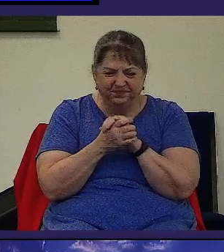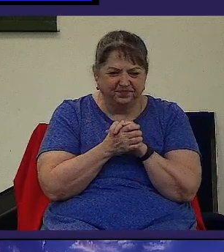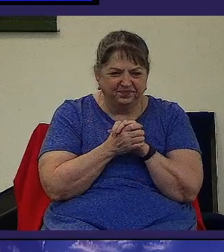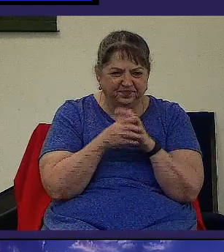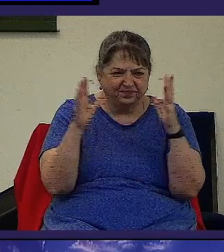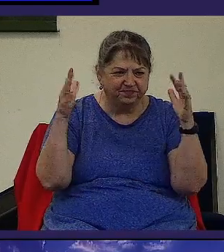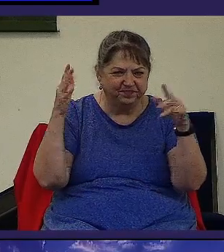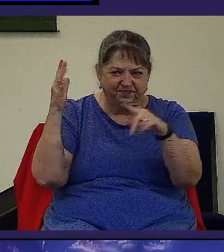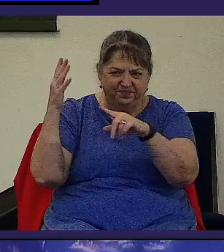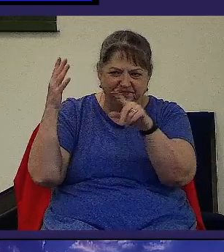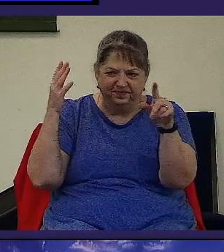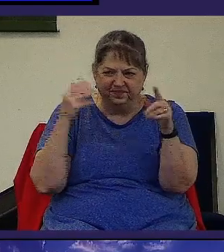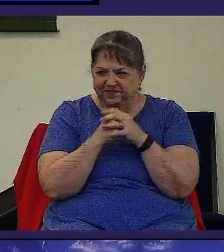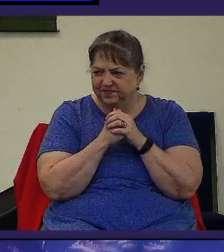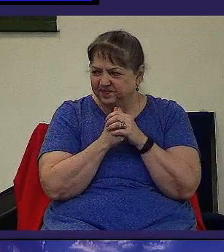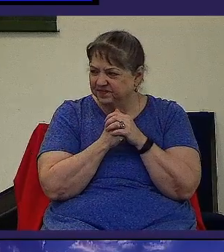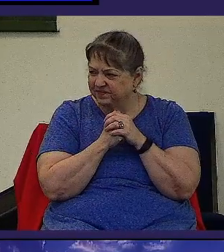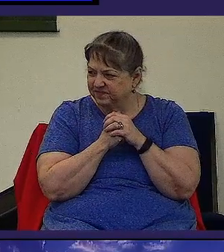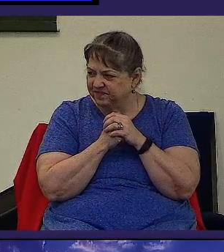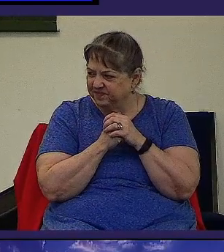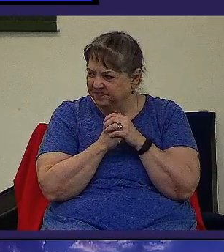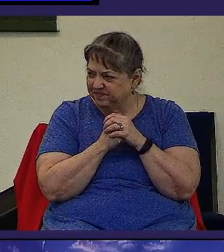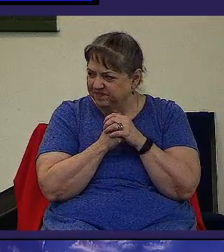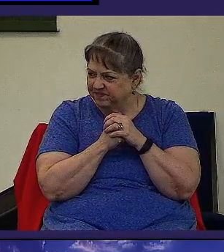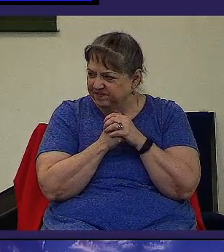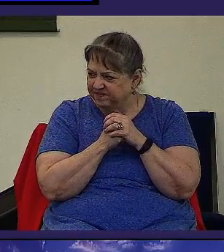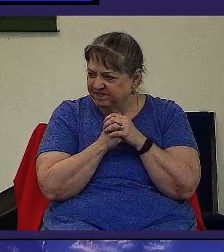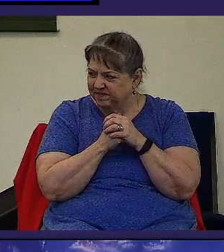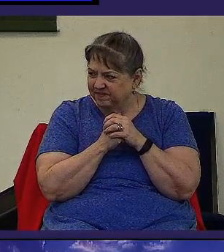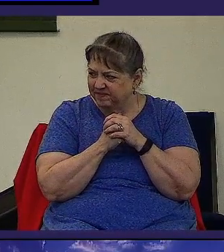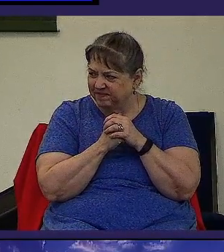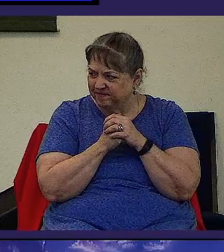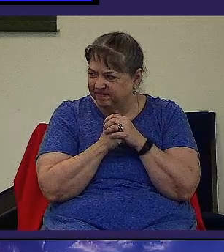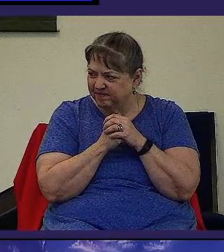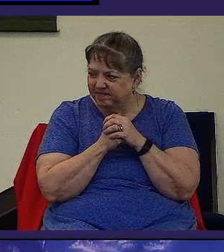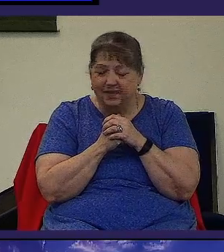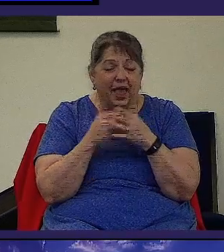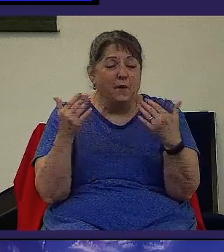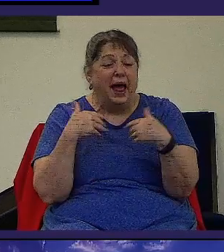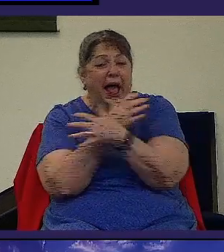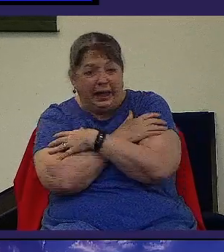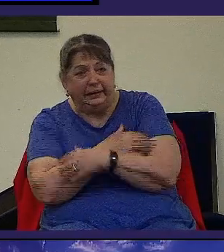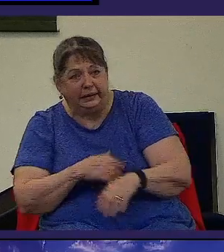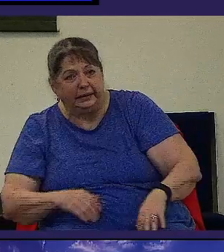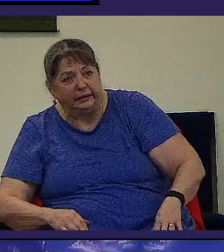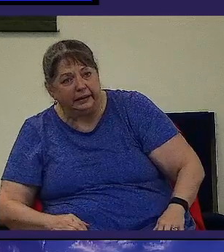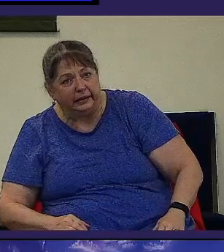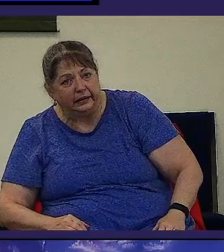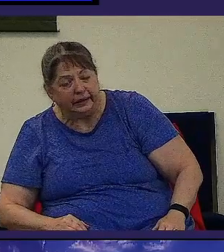love you let me pray let me pray for you guys give me a little hug it's okay